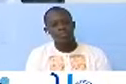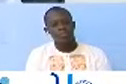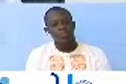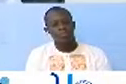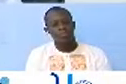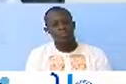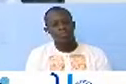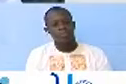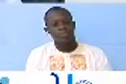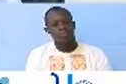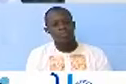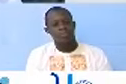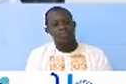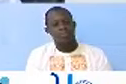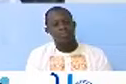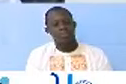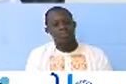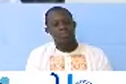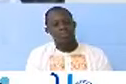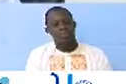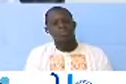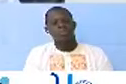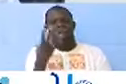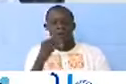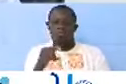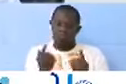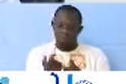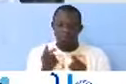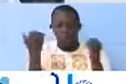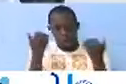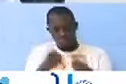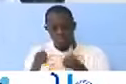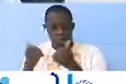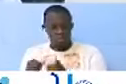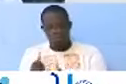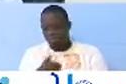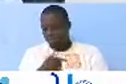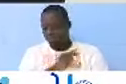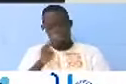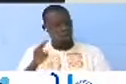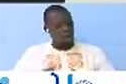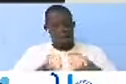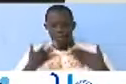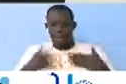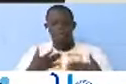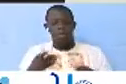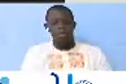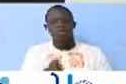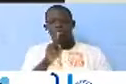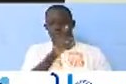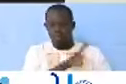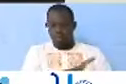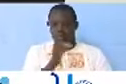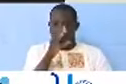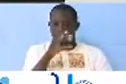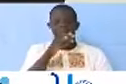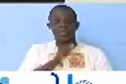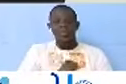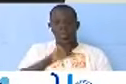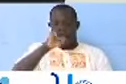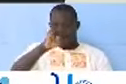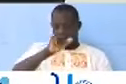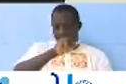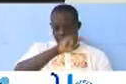Ma Mungkontan. How things are going, I'm not happy about it. And you also said, Mr. Sanneh, just to take you back, that you